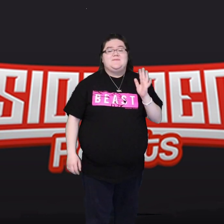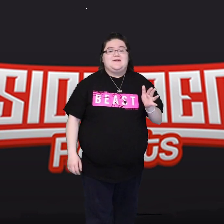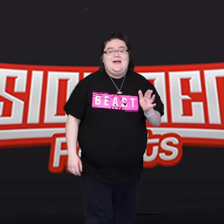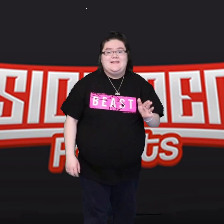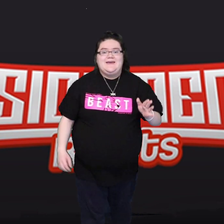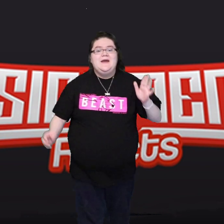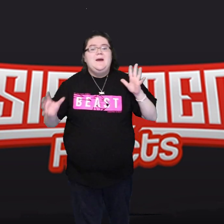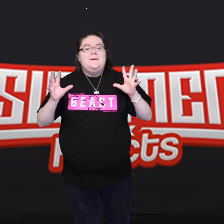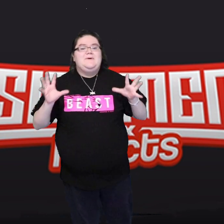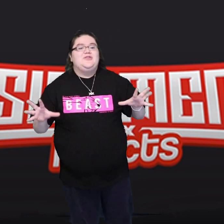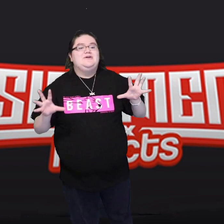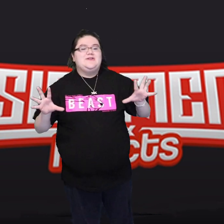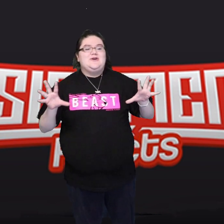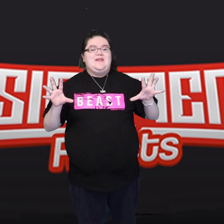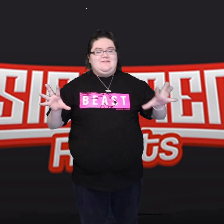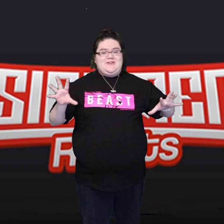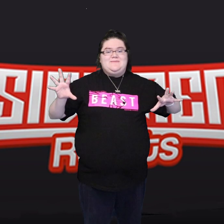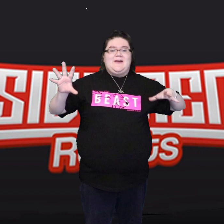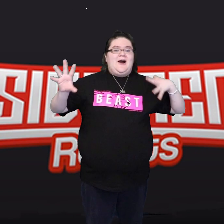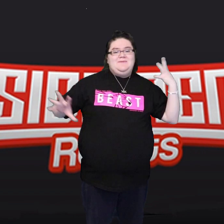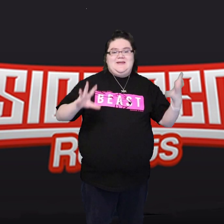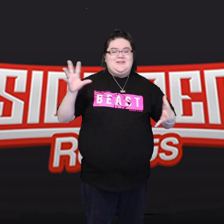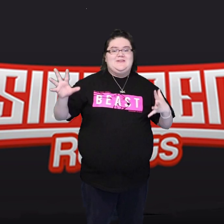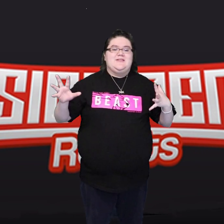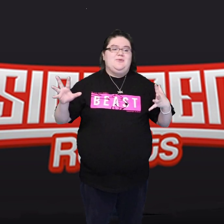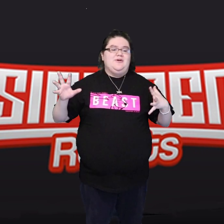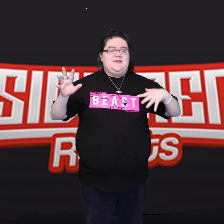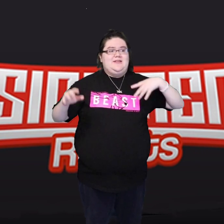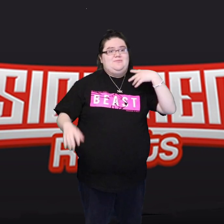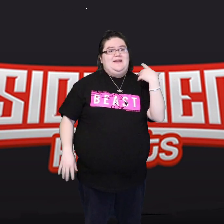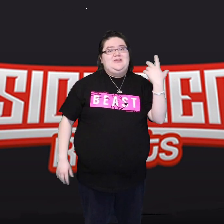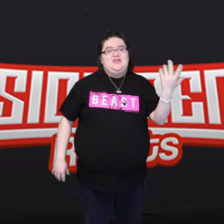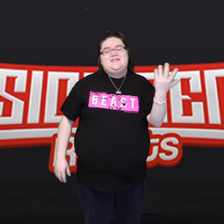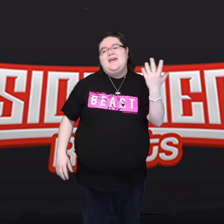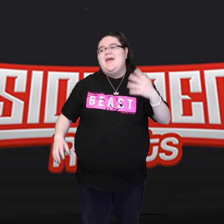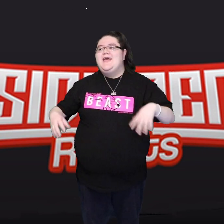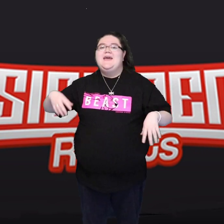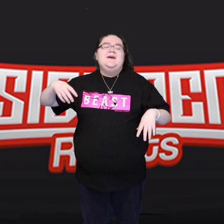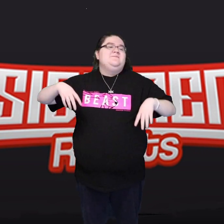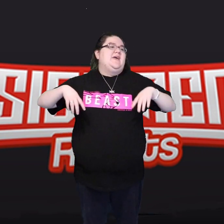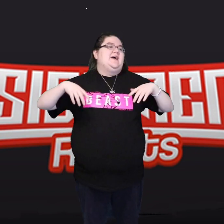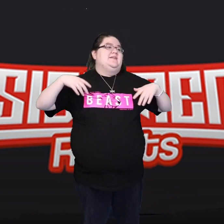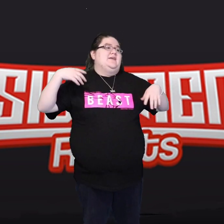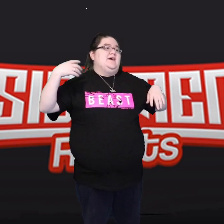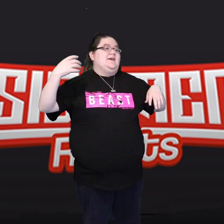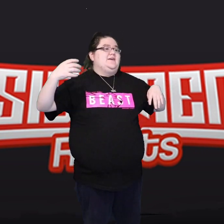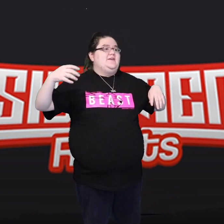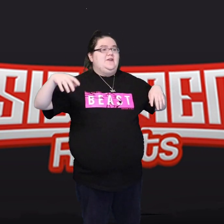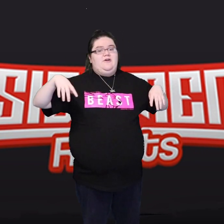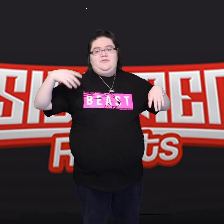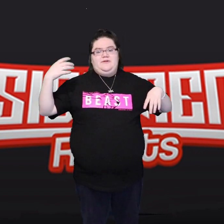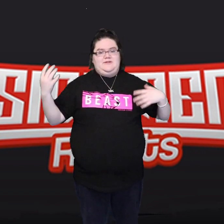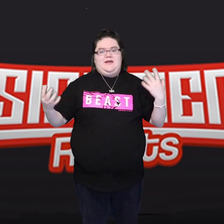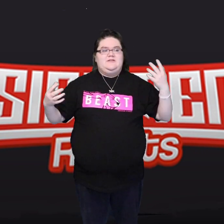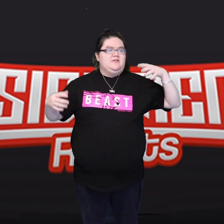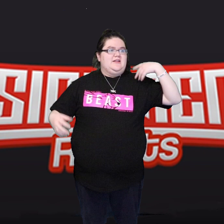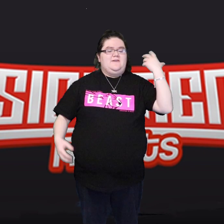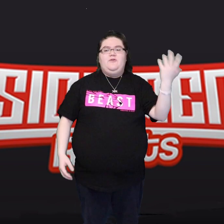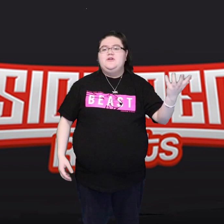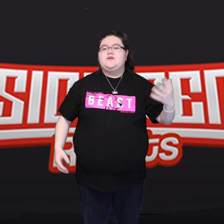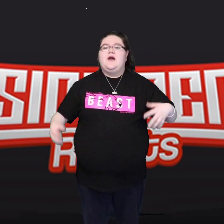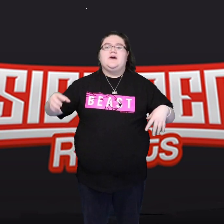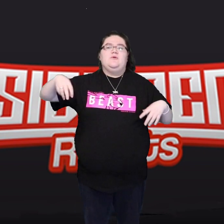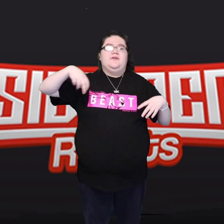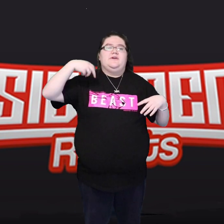Sidemen Things or something like that. I can't remember exactly. But those two, like, would just make compilations of the boys, like, either playing in GTA. And, like, you know,